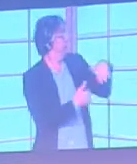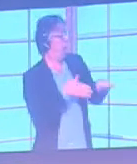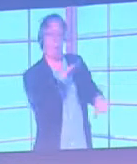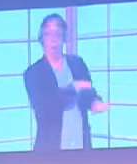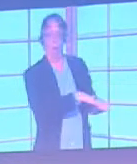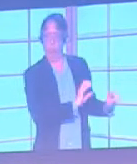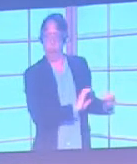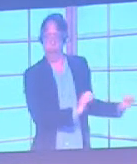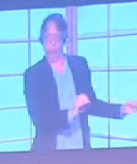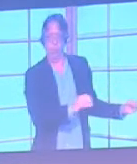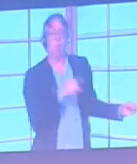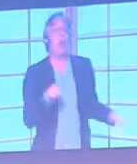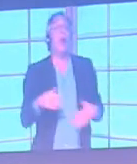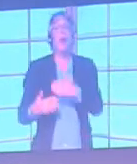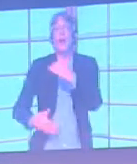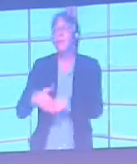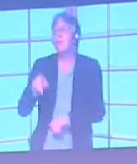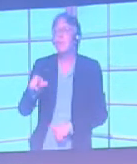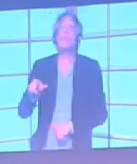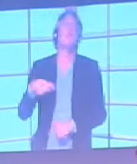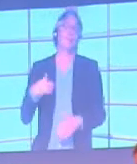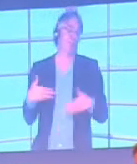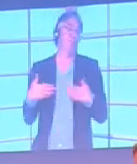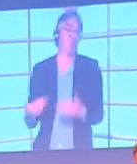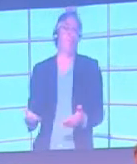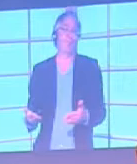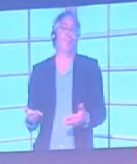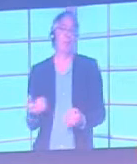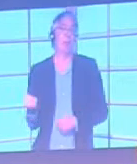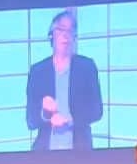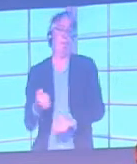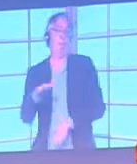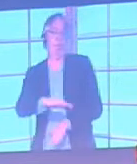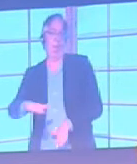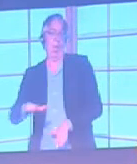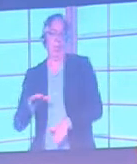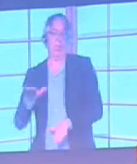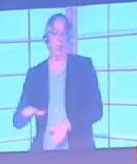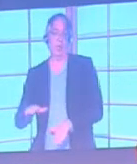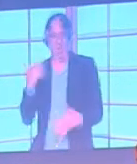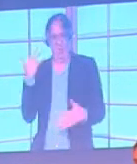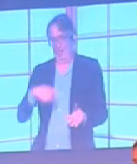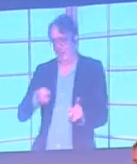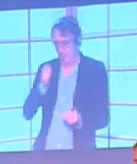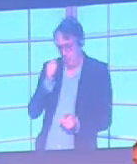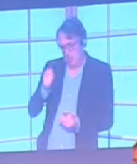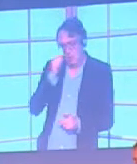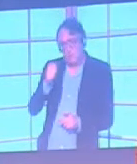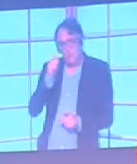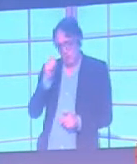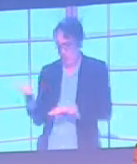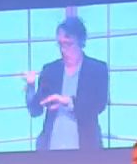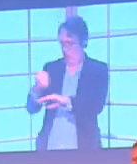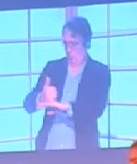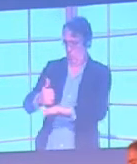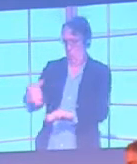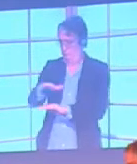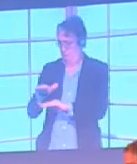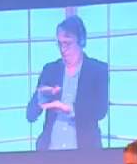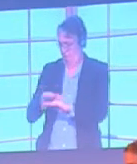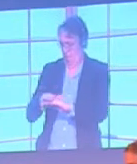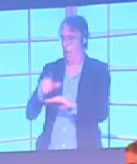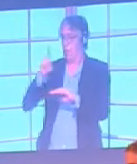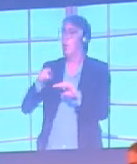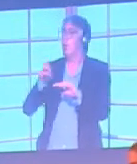each stadium, and with Joyce, we have worked on the parking spots, the signage to come to the entry until they find